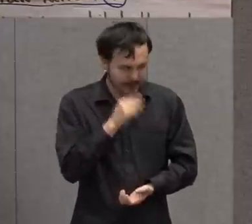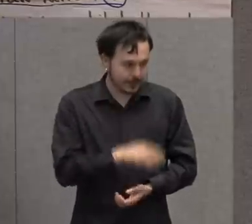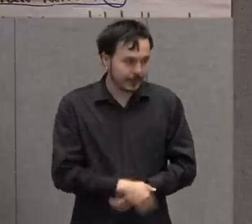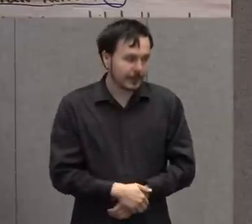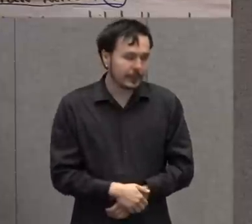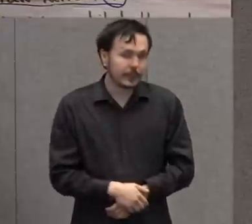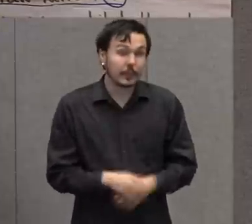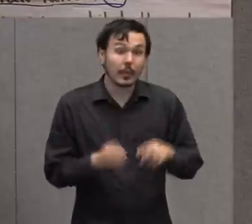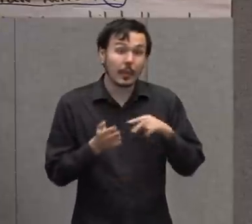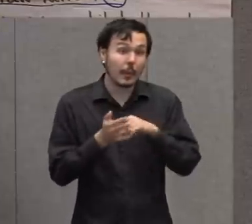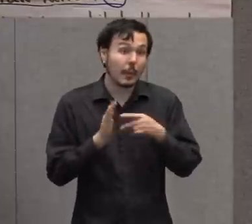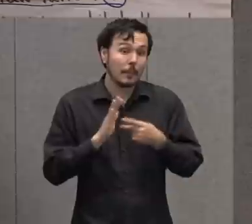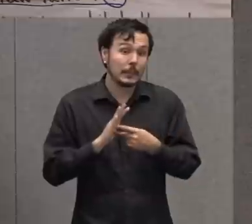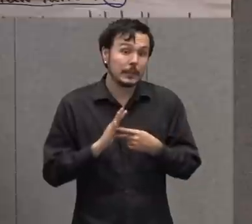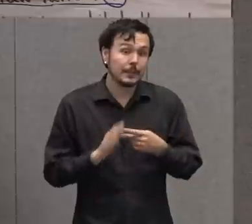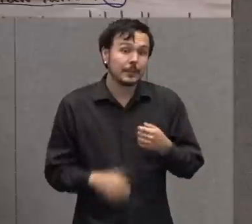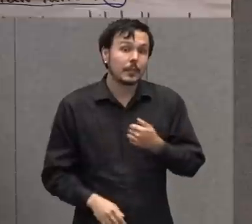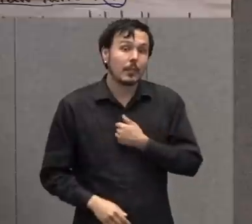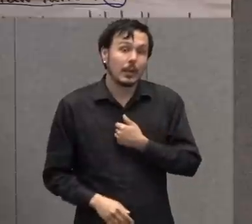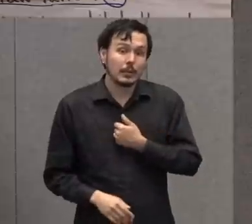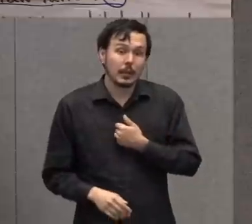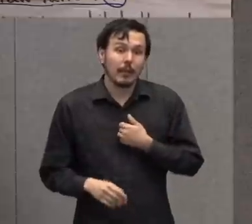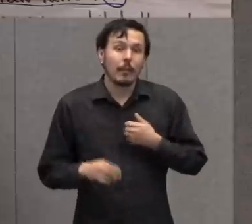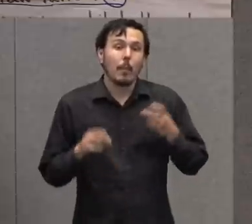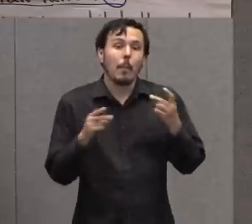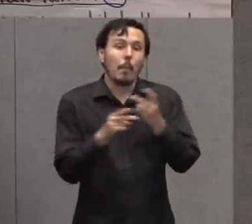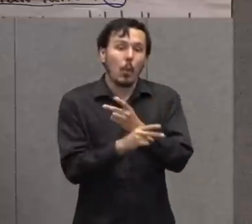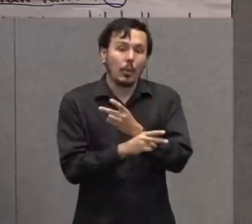So I multiplied